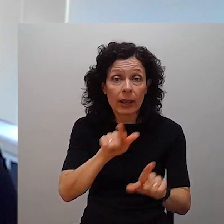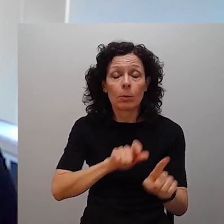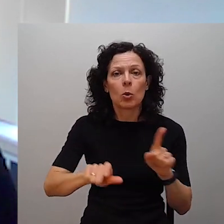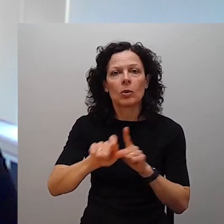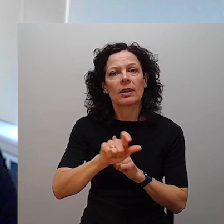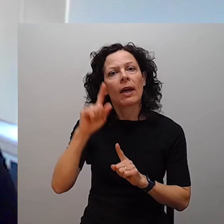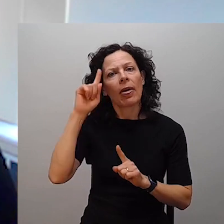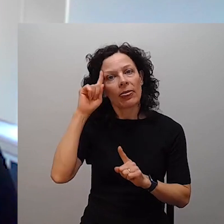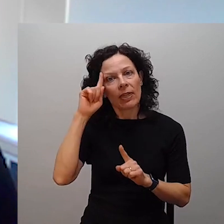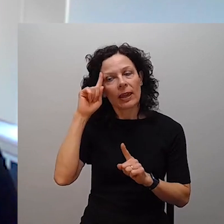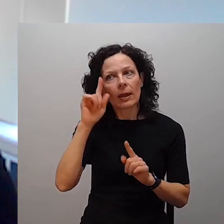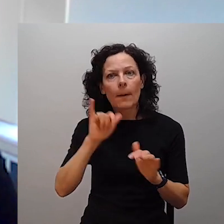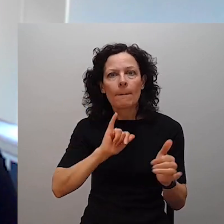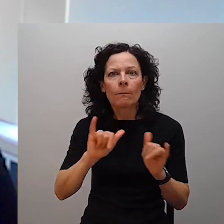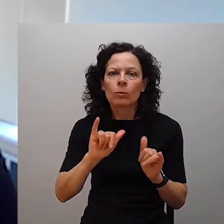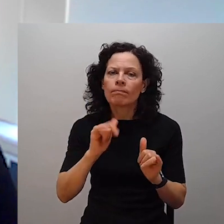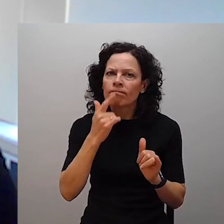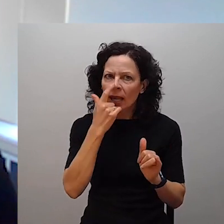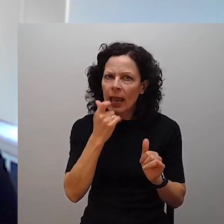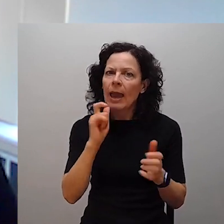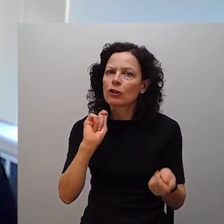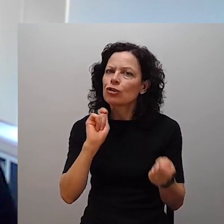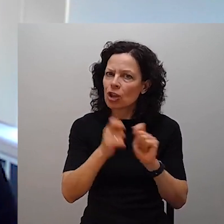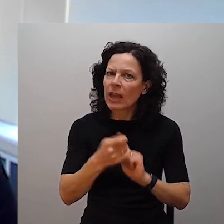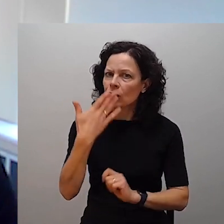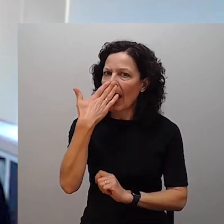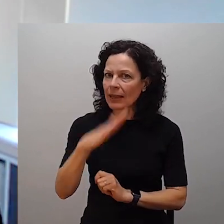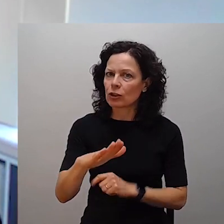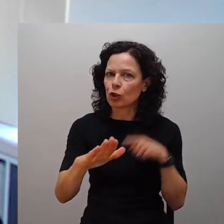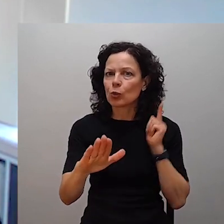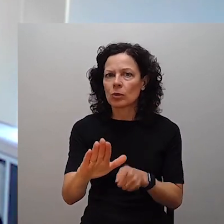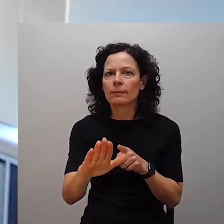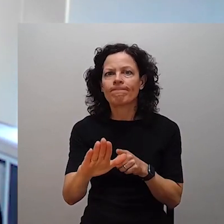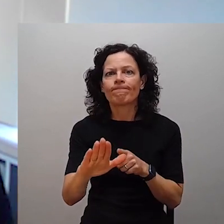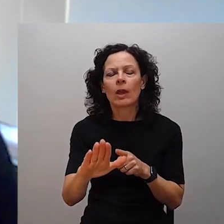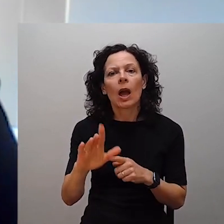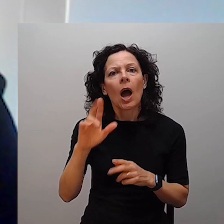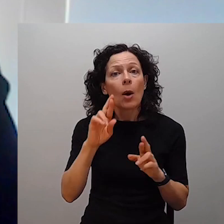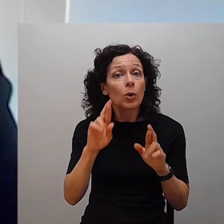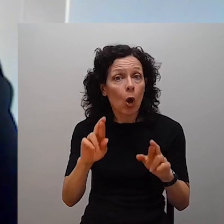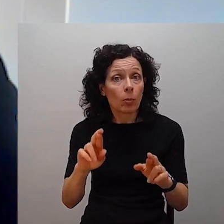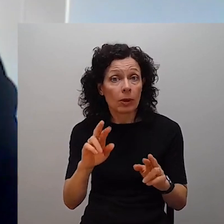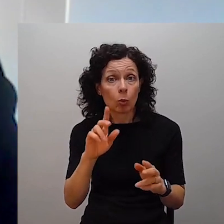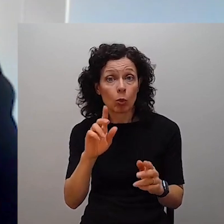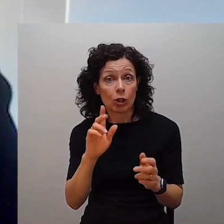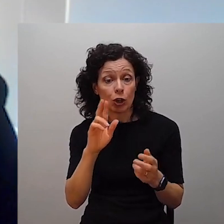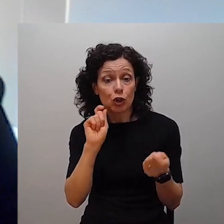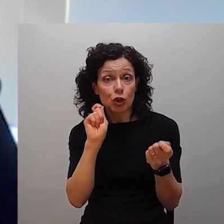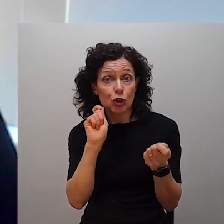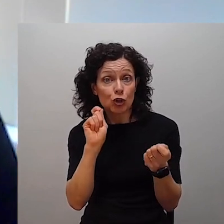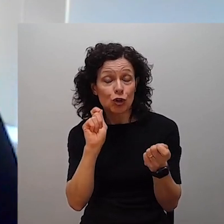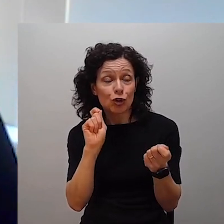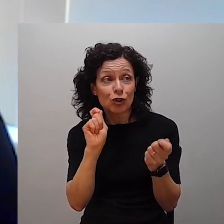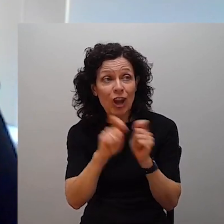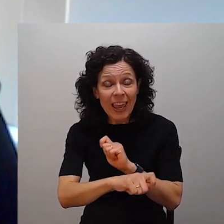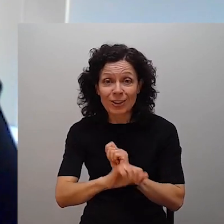it might change the attitudes. I really hope that it would change attitudes to university,